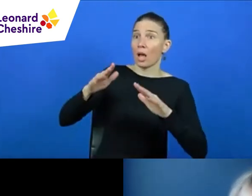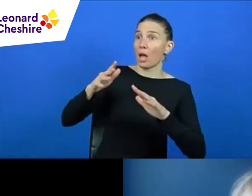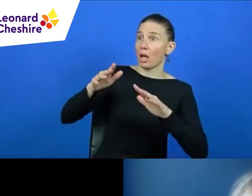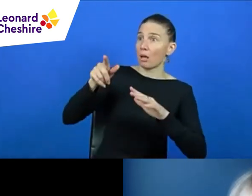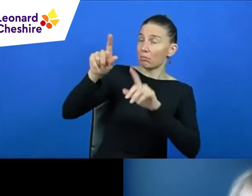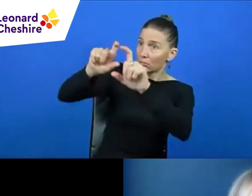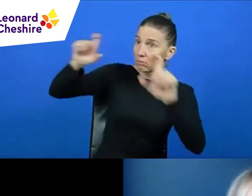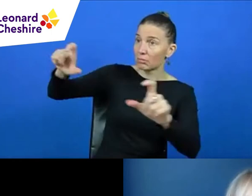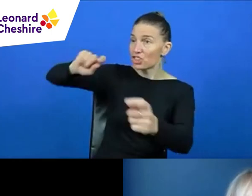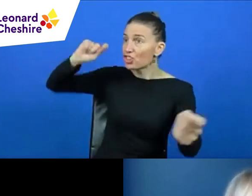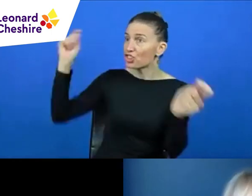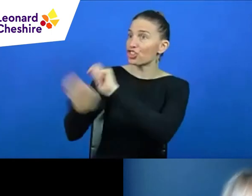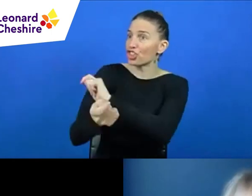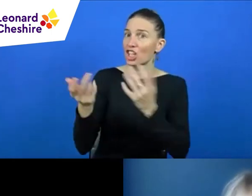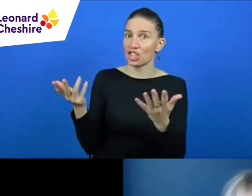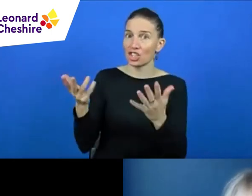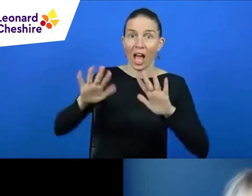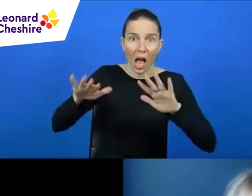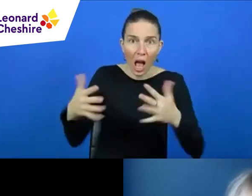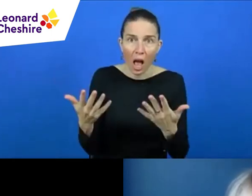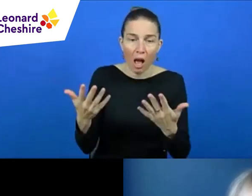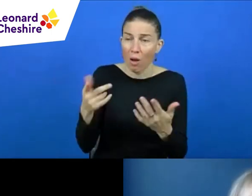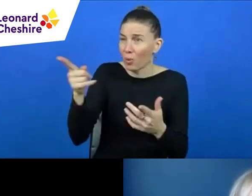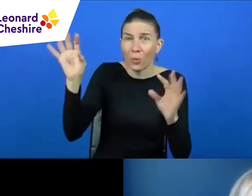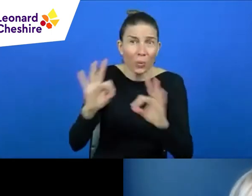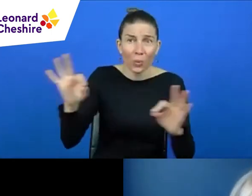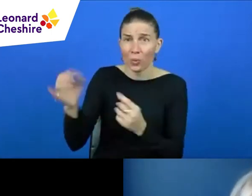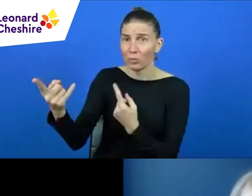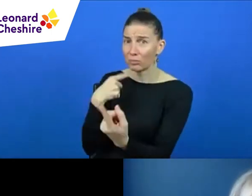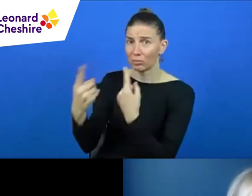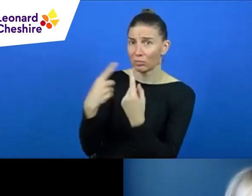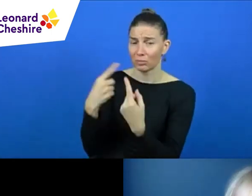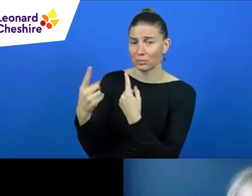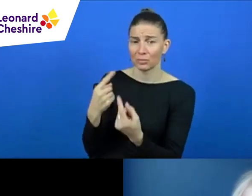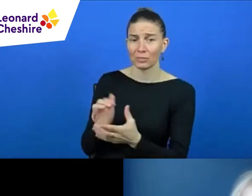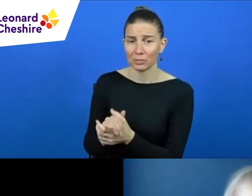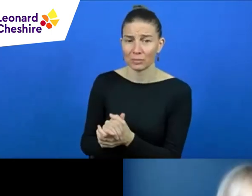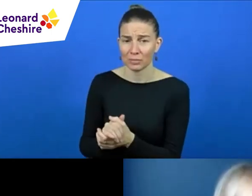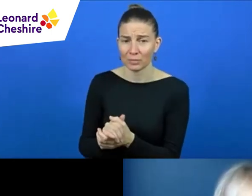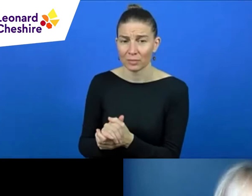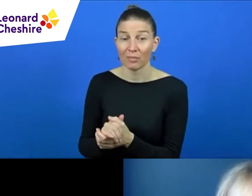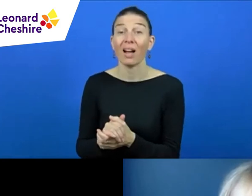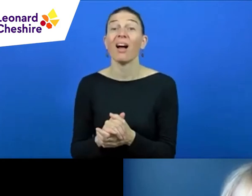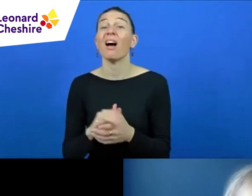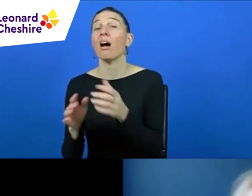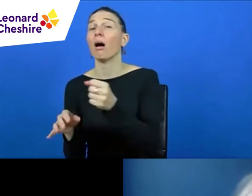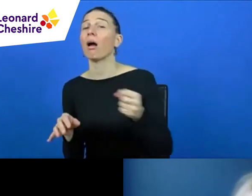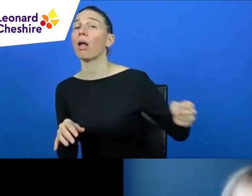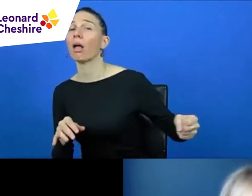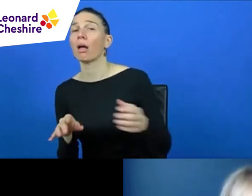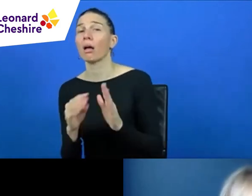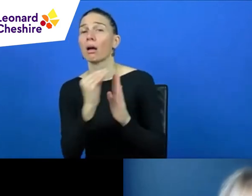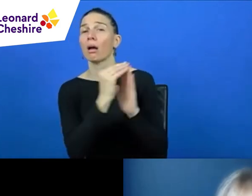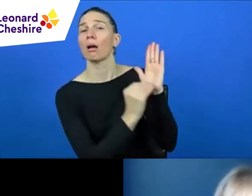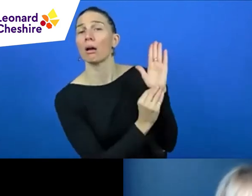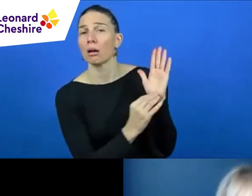the reality if we didn't get their attention and intention and stop them simply delegating it and putting it